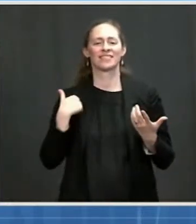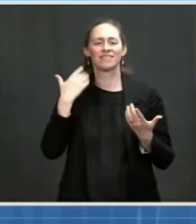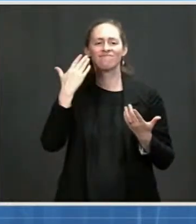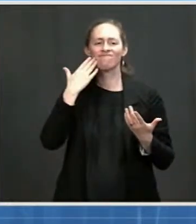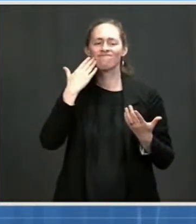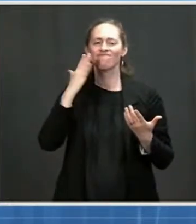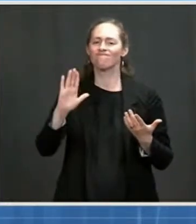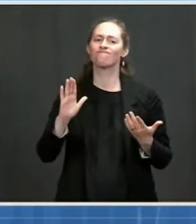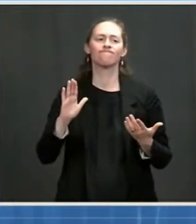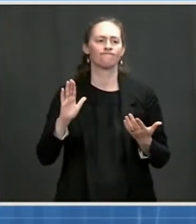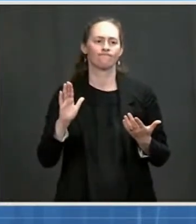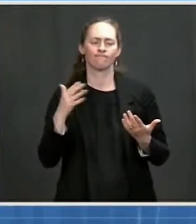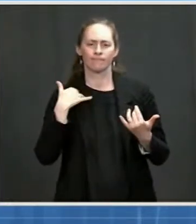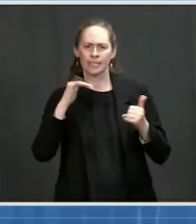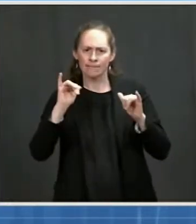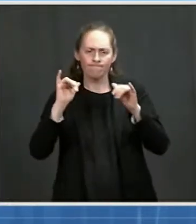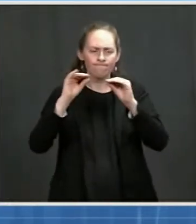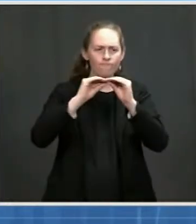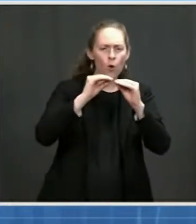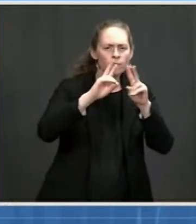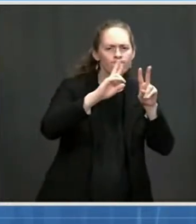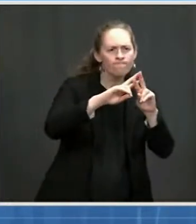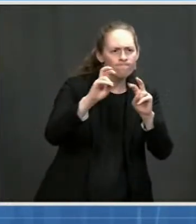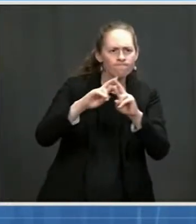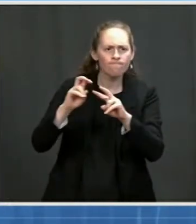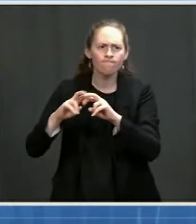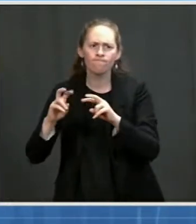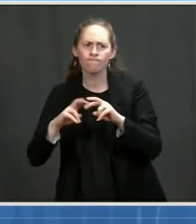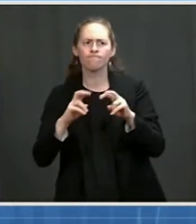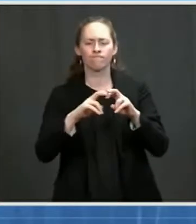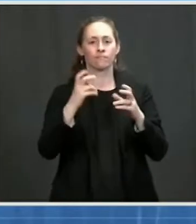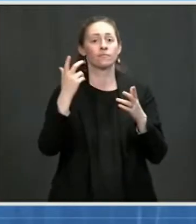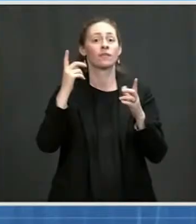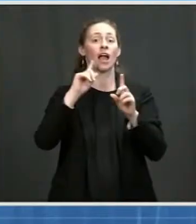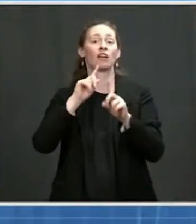look so that we will be able to give you a definitive answer.